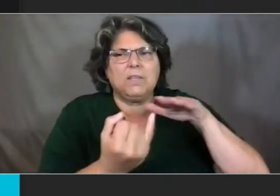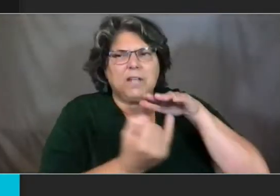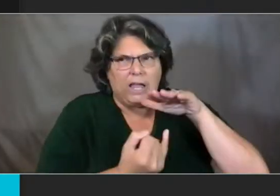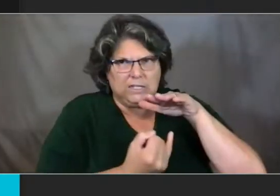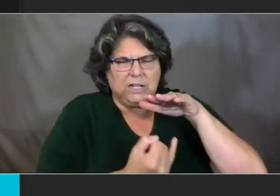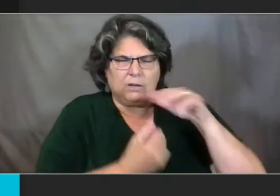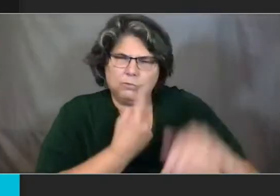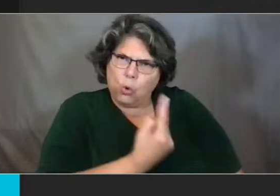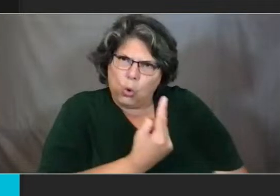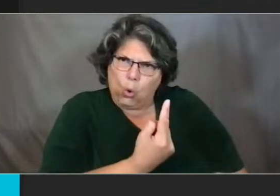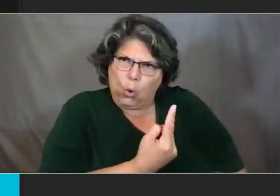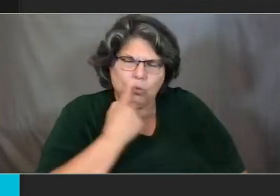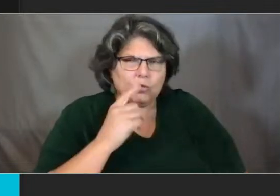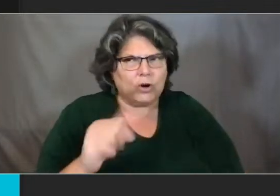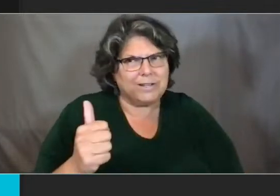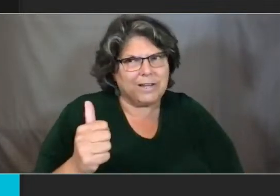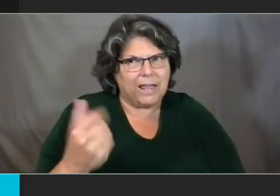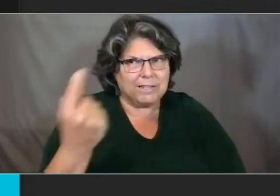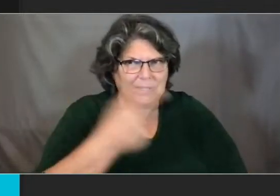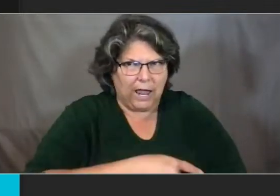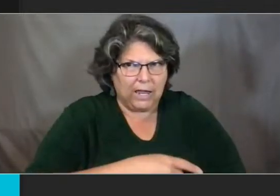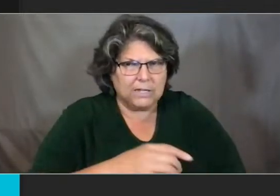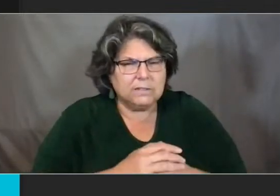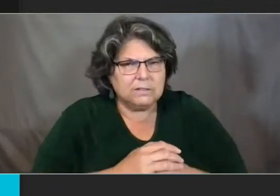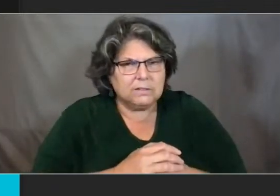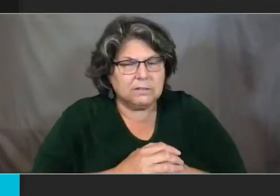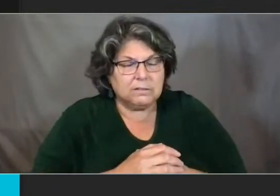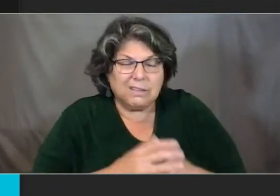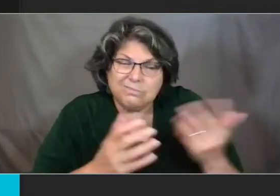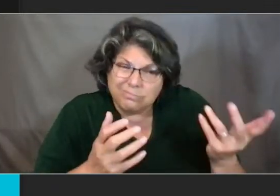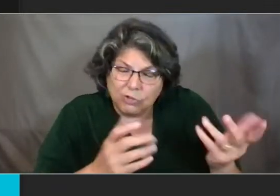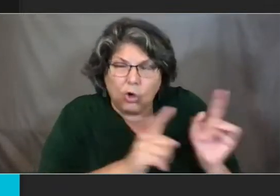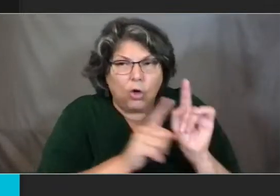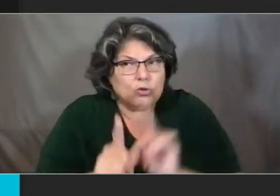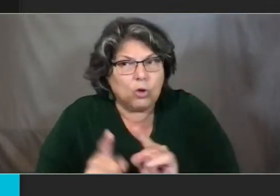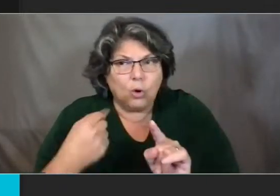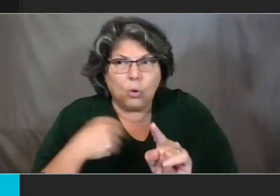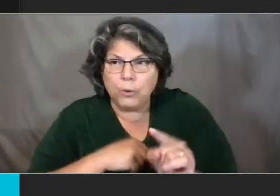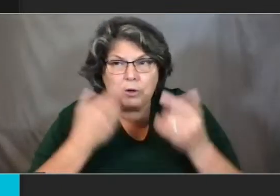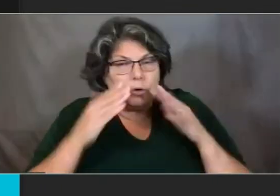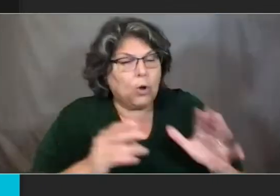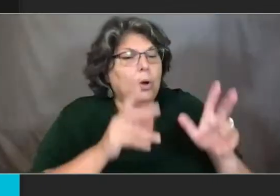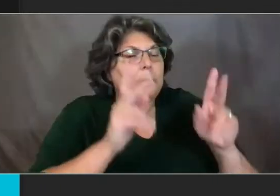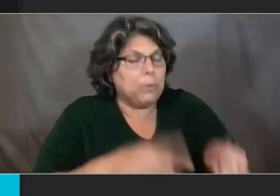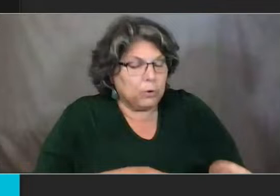days. And as well, we don't know if fully vaccinated people who